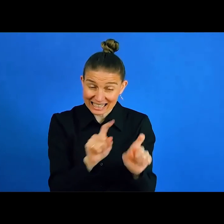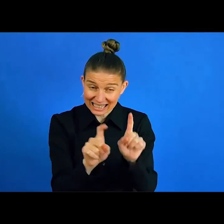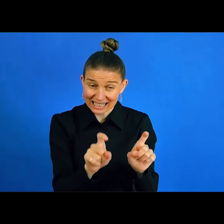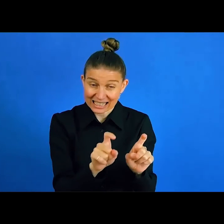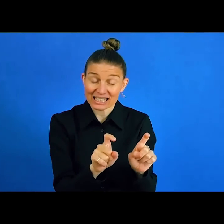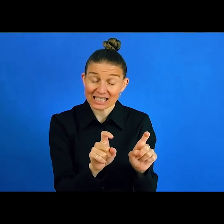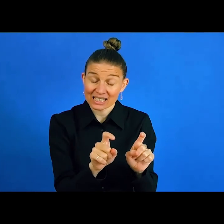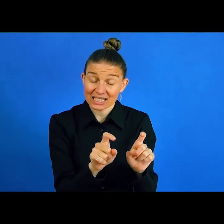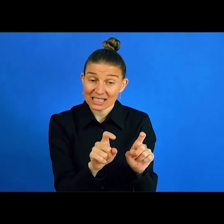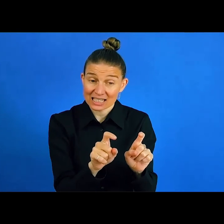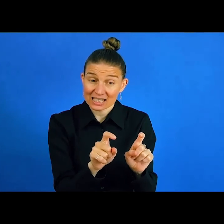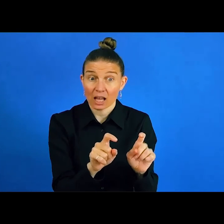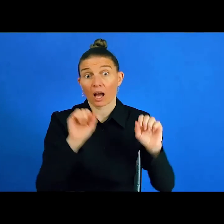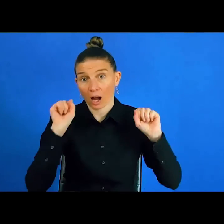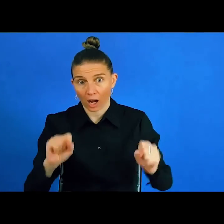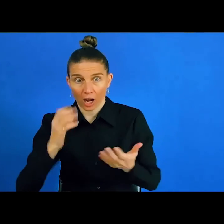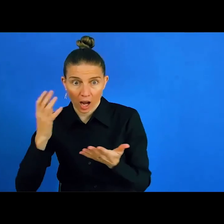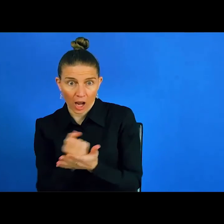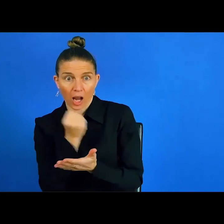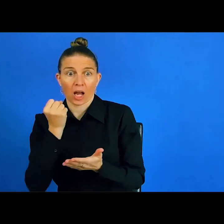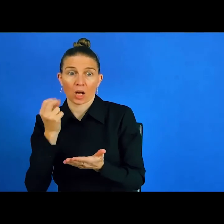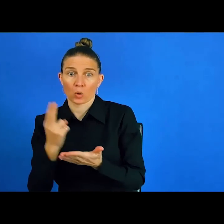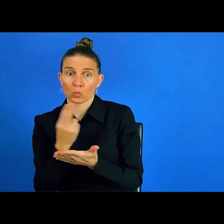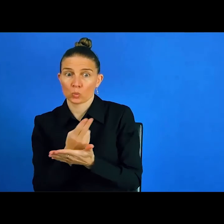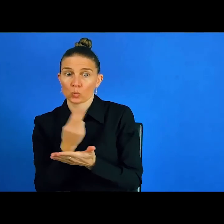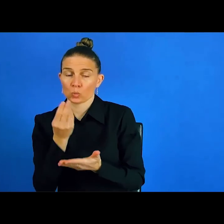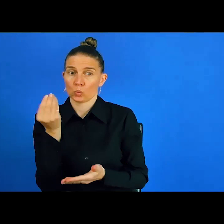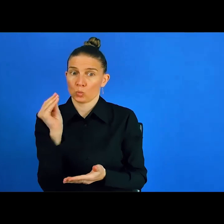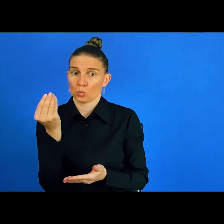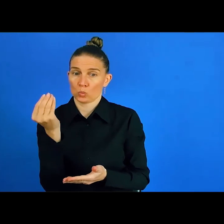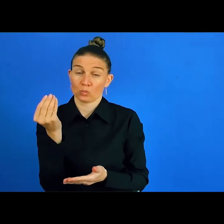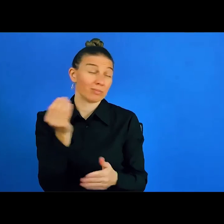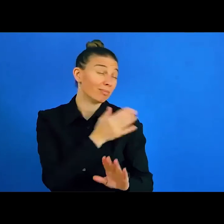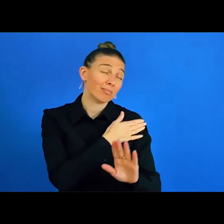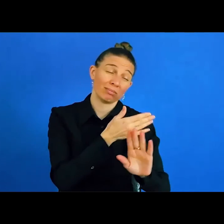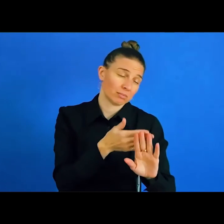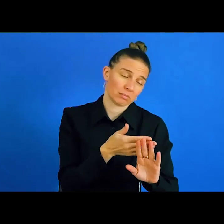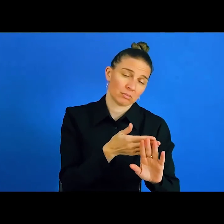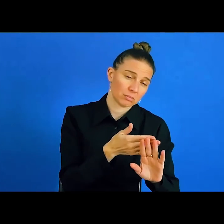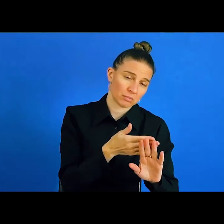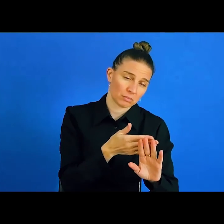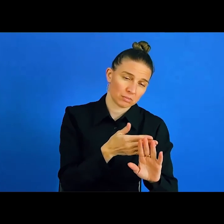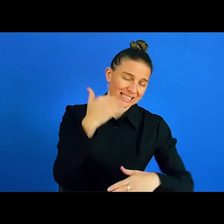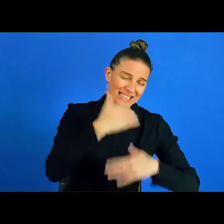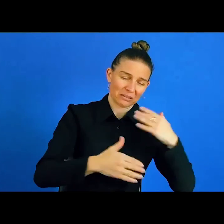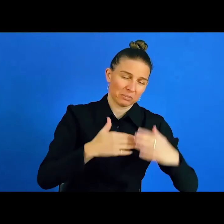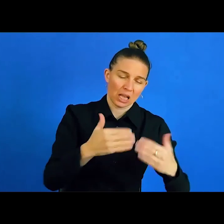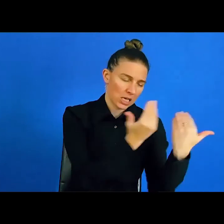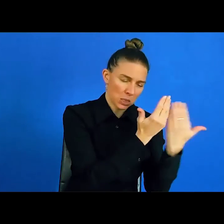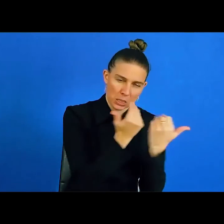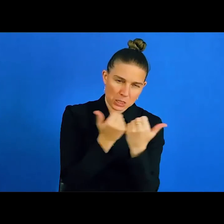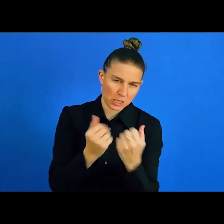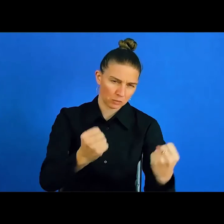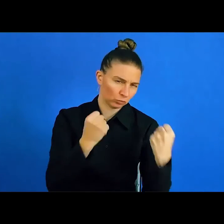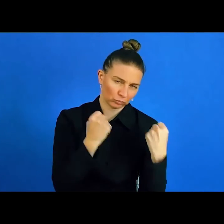as a country, we have not been very, very strong when it comes to disability disaggregated data. So we